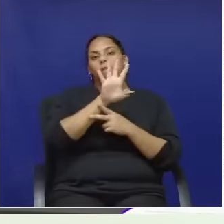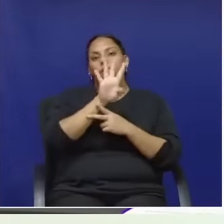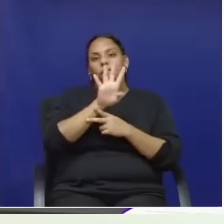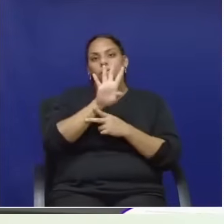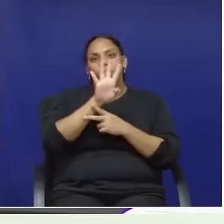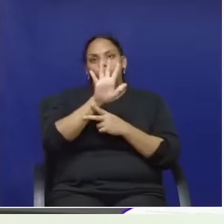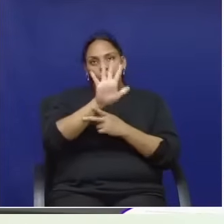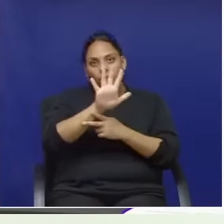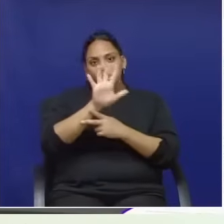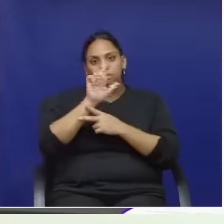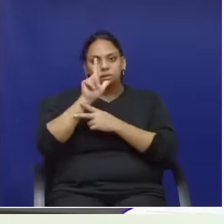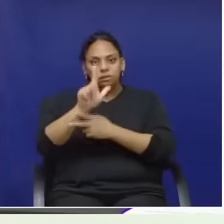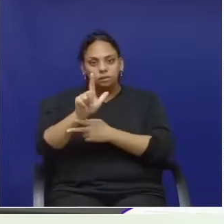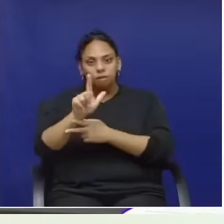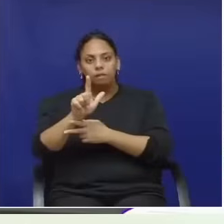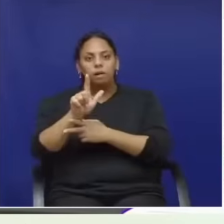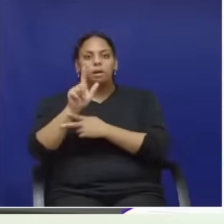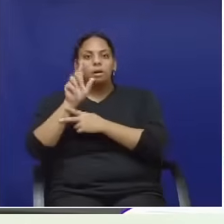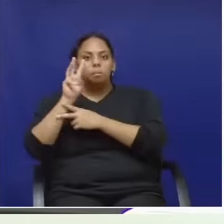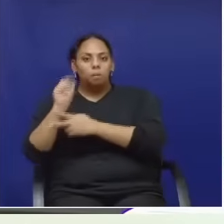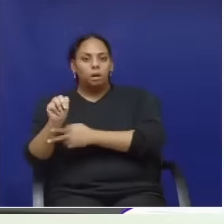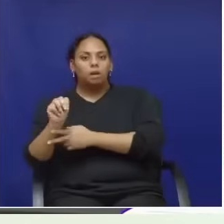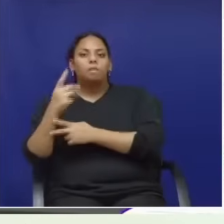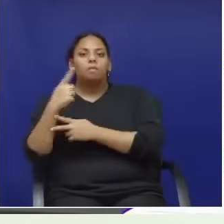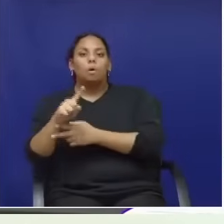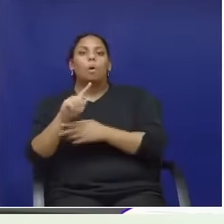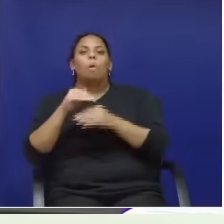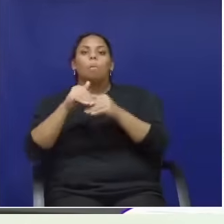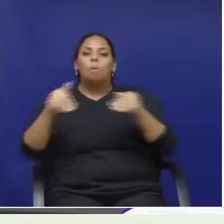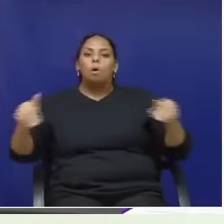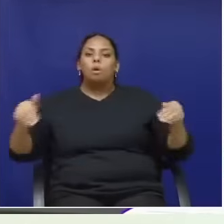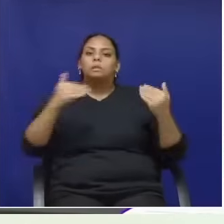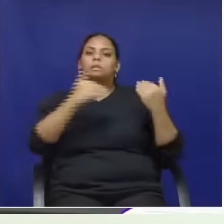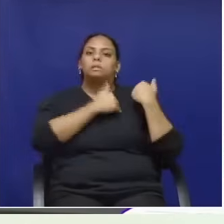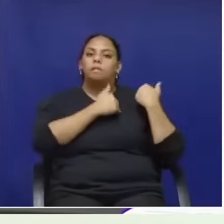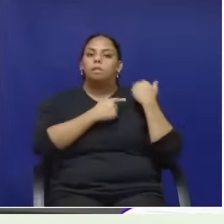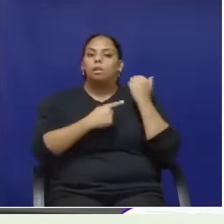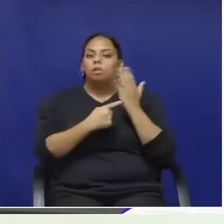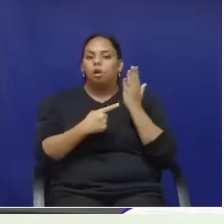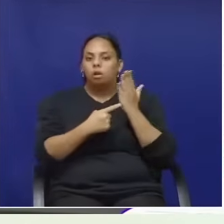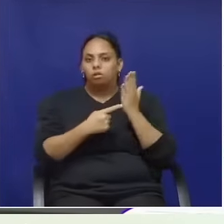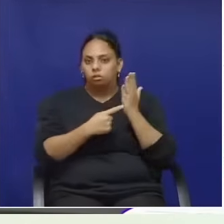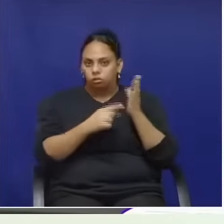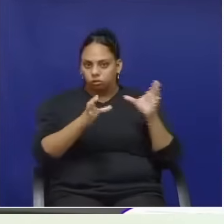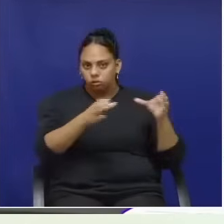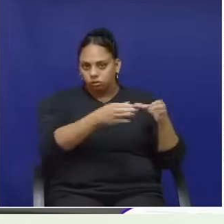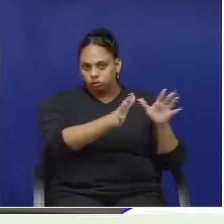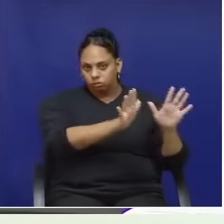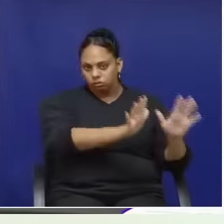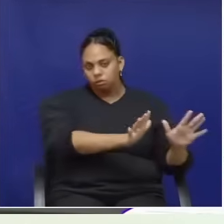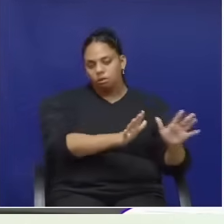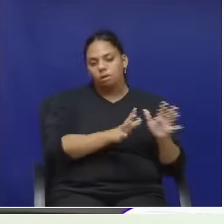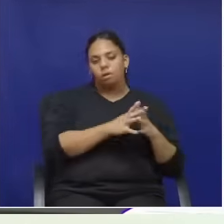557 million earmarked for border safeguarding technology and vehicles,